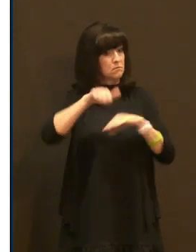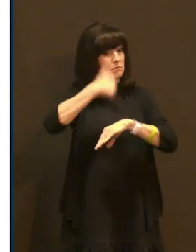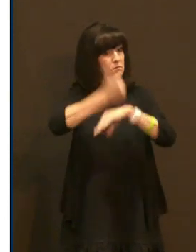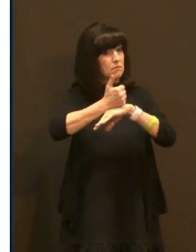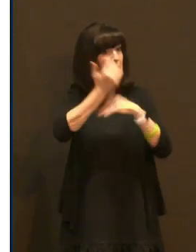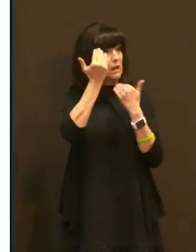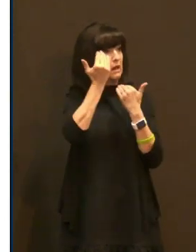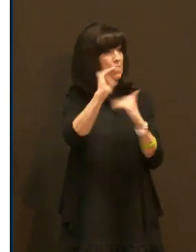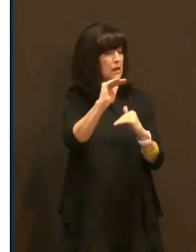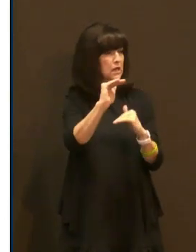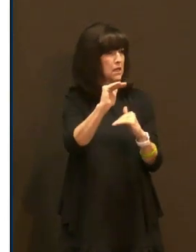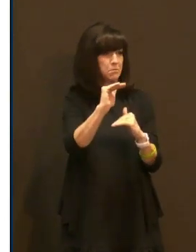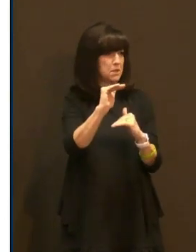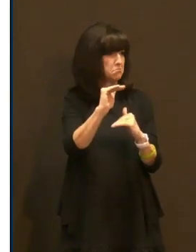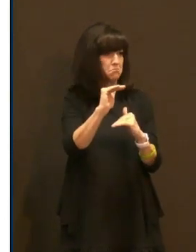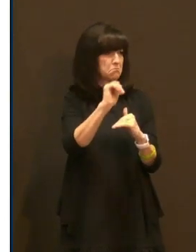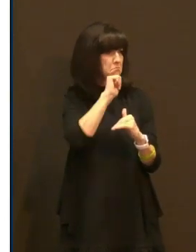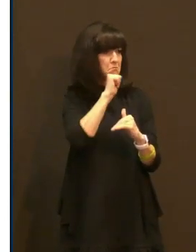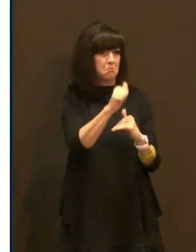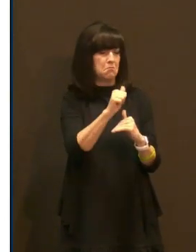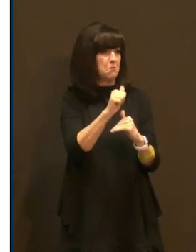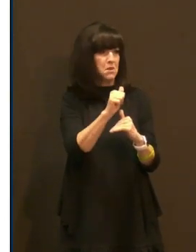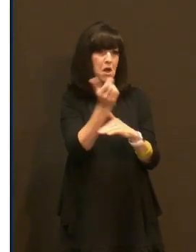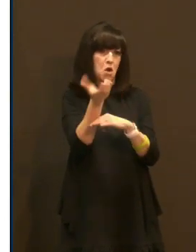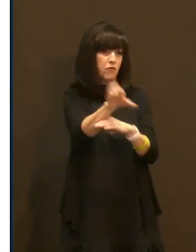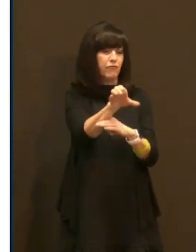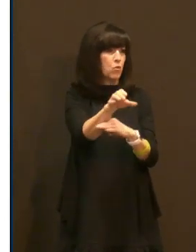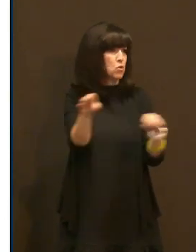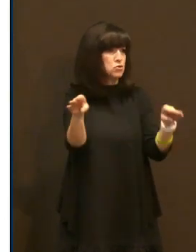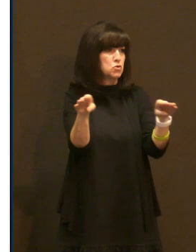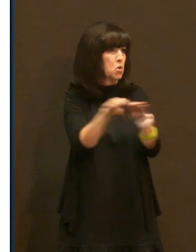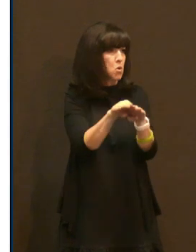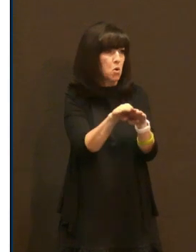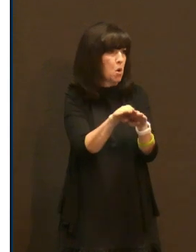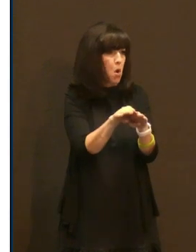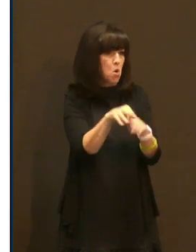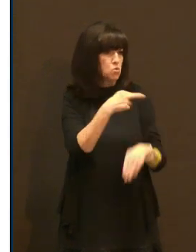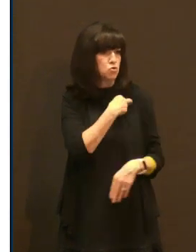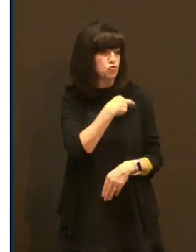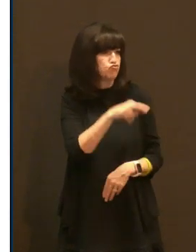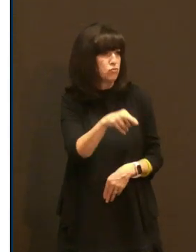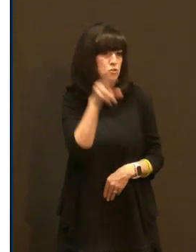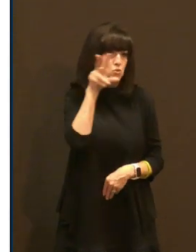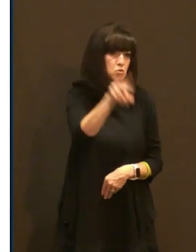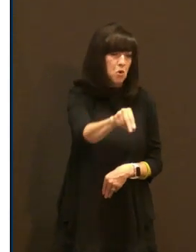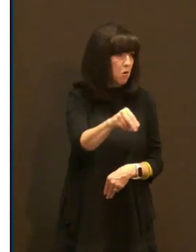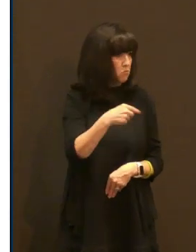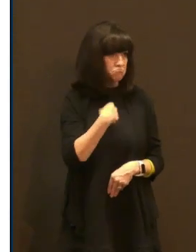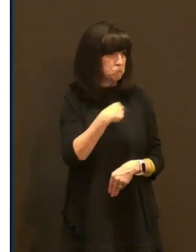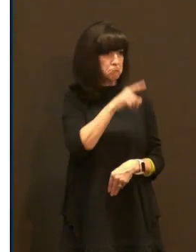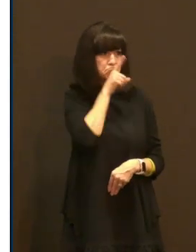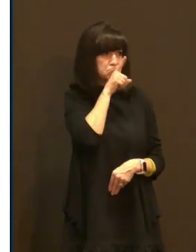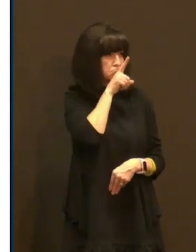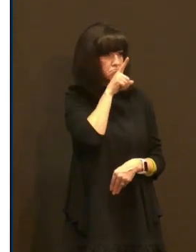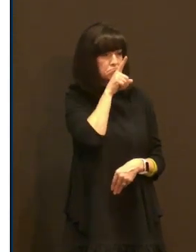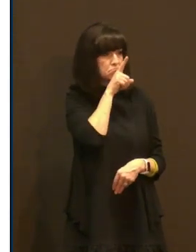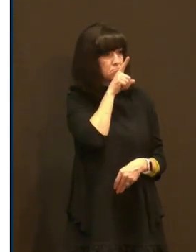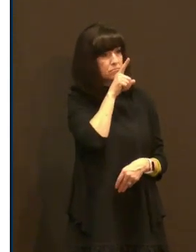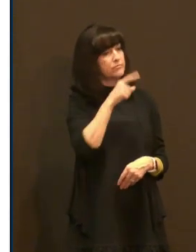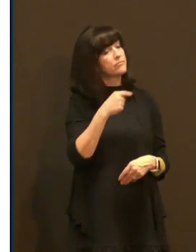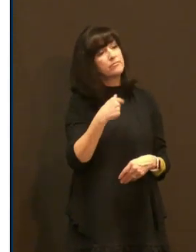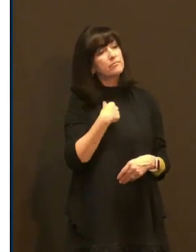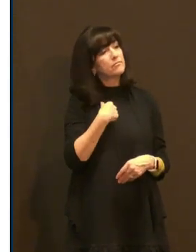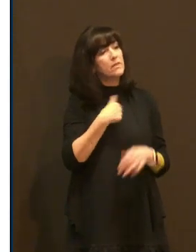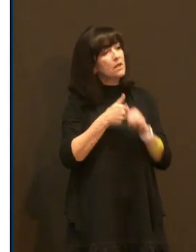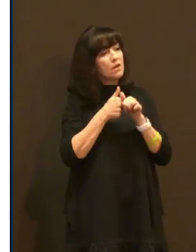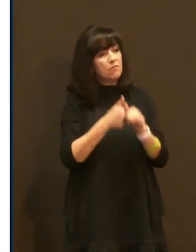do with a religious practice or not. It had to do with the principles of protecting